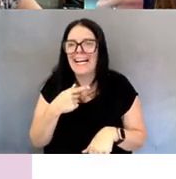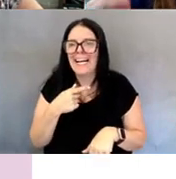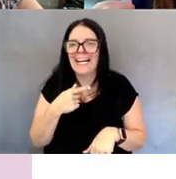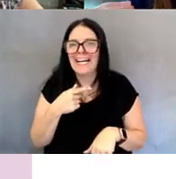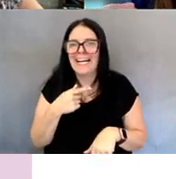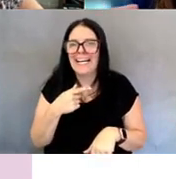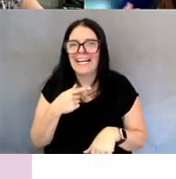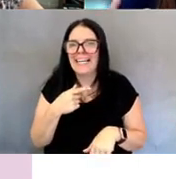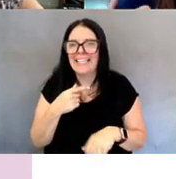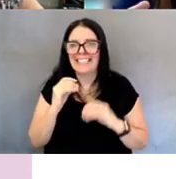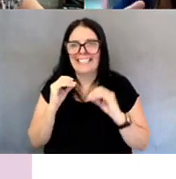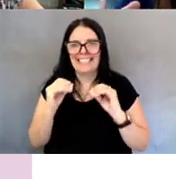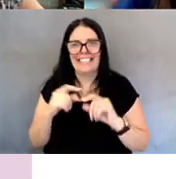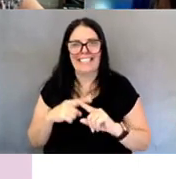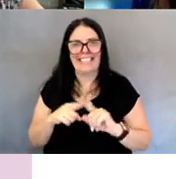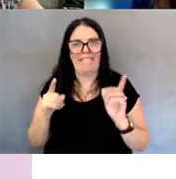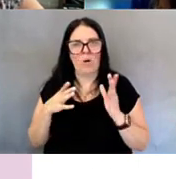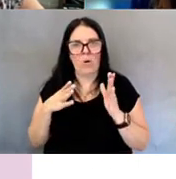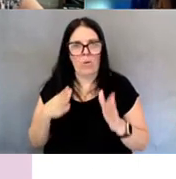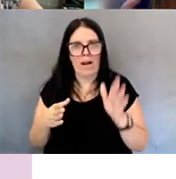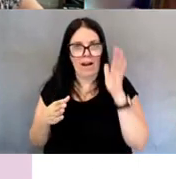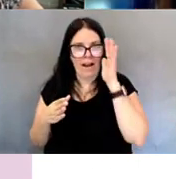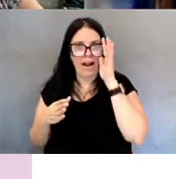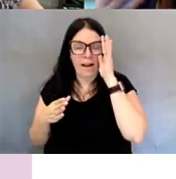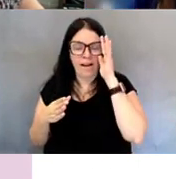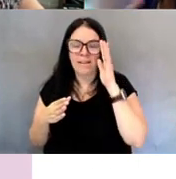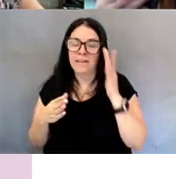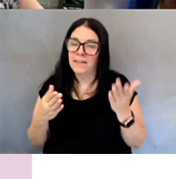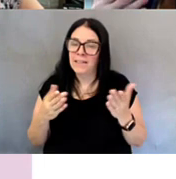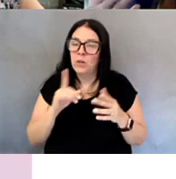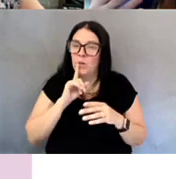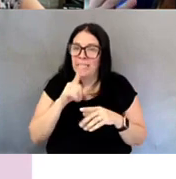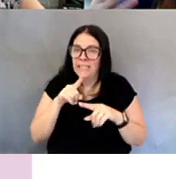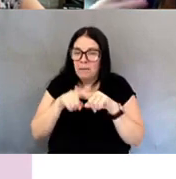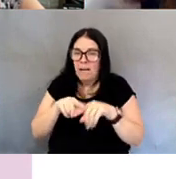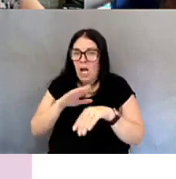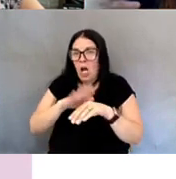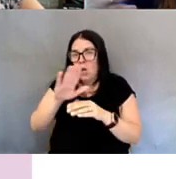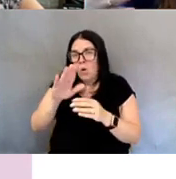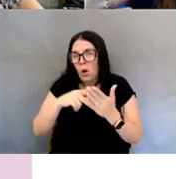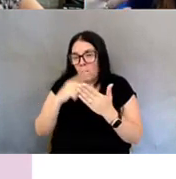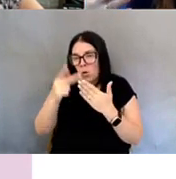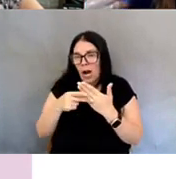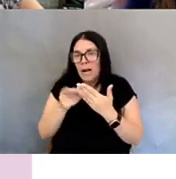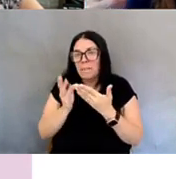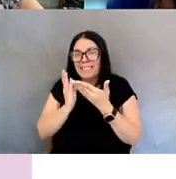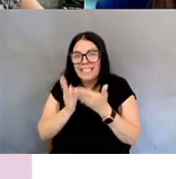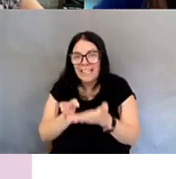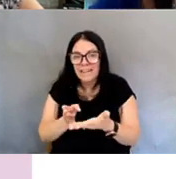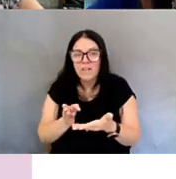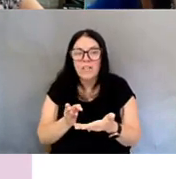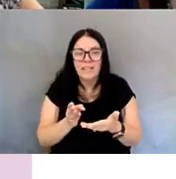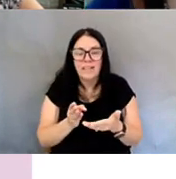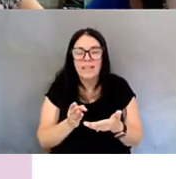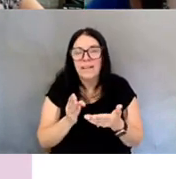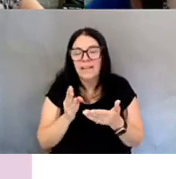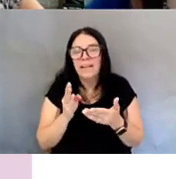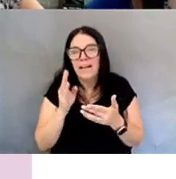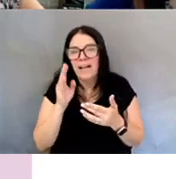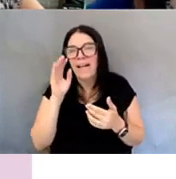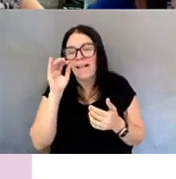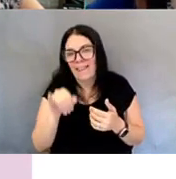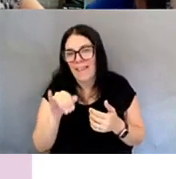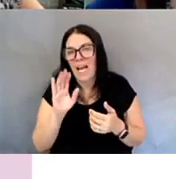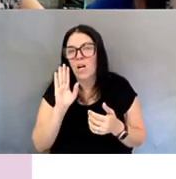in the same way. It's actually, depending on also your program delivery format, it introduces